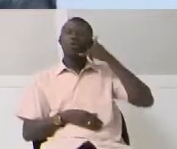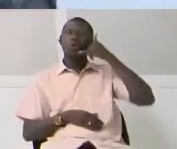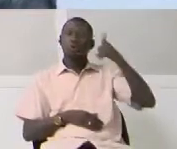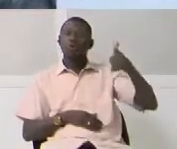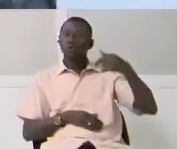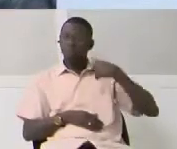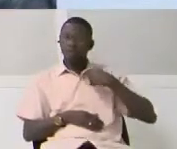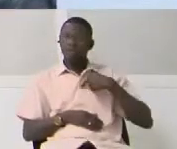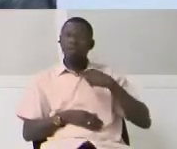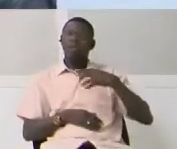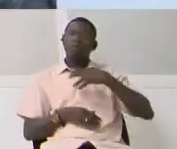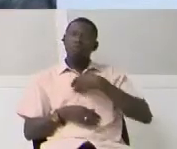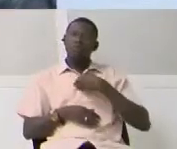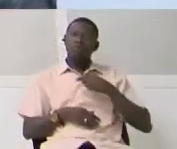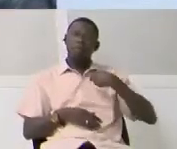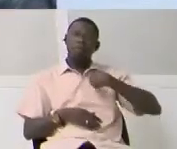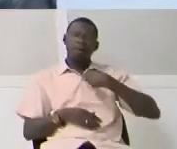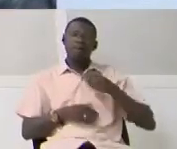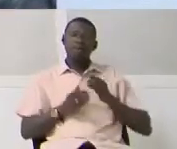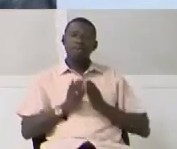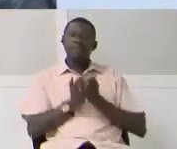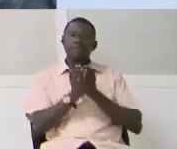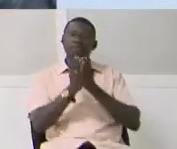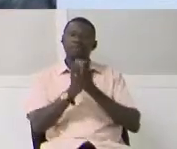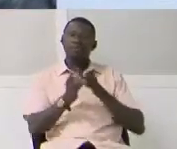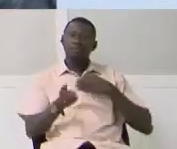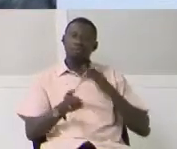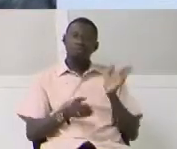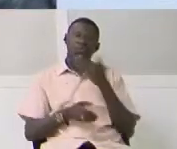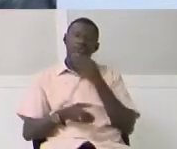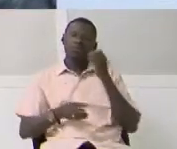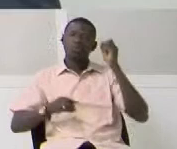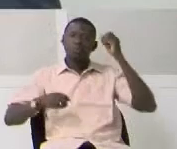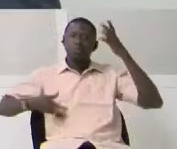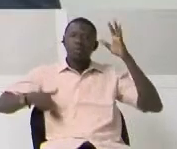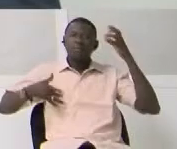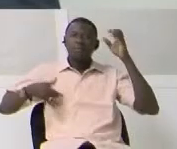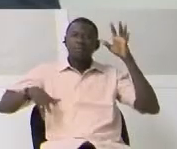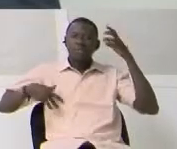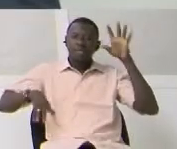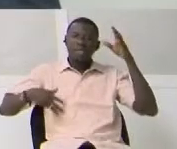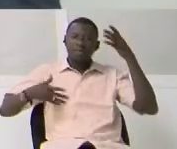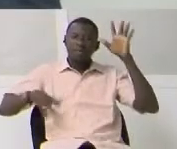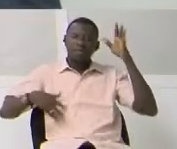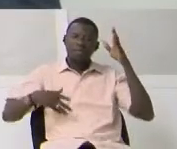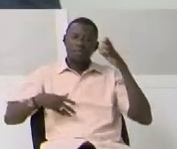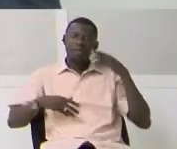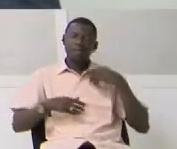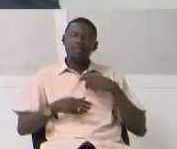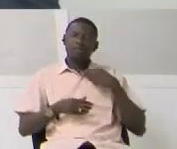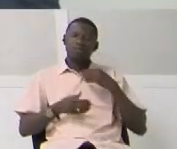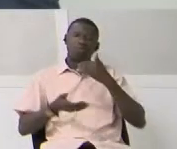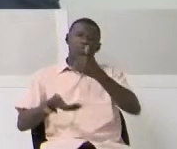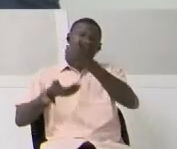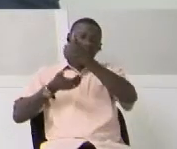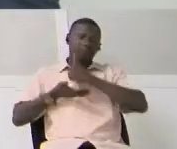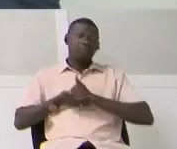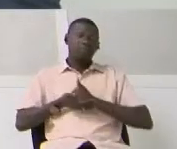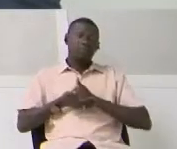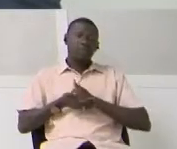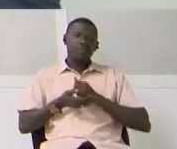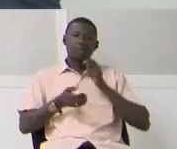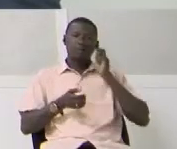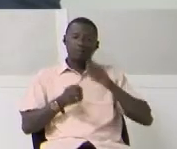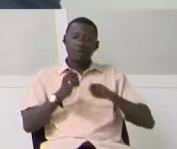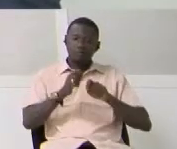they wanted the ship to go to Mauritania and bring gas because so they were able to trace you to Dakar. Bon fehene